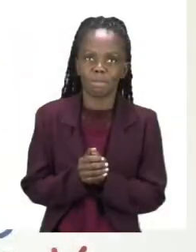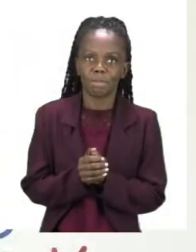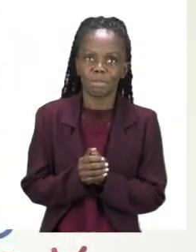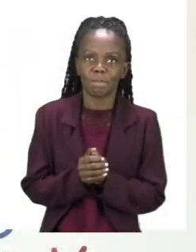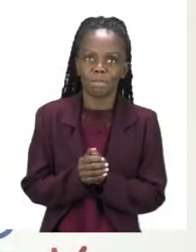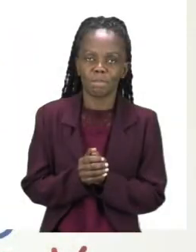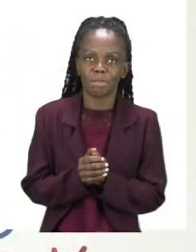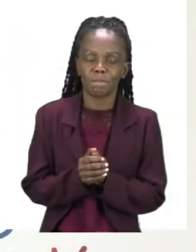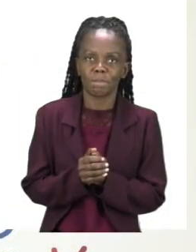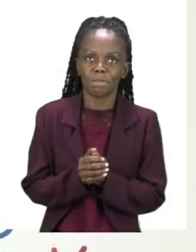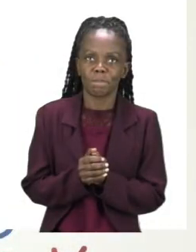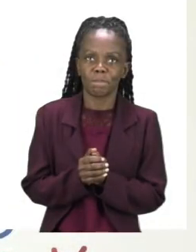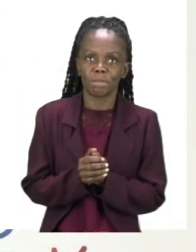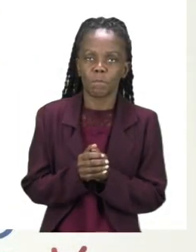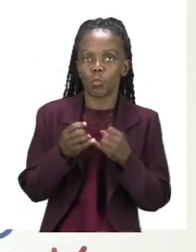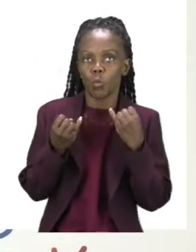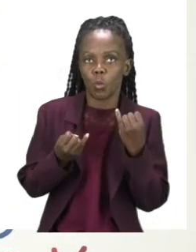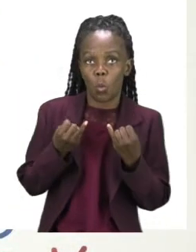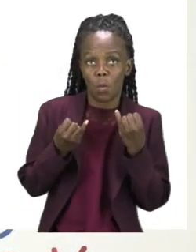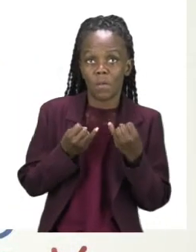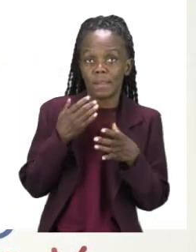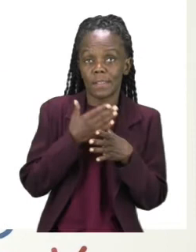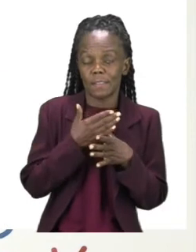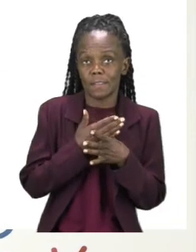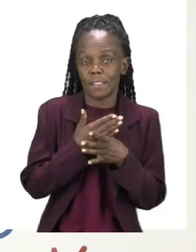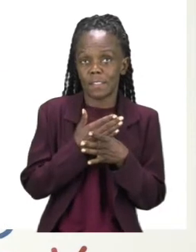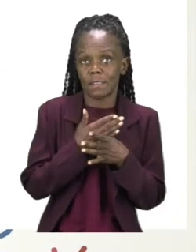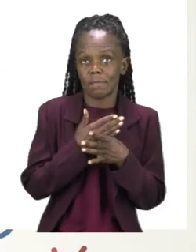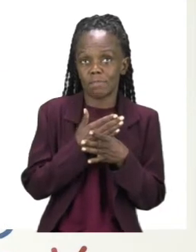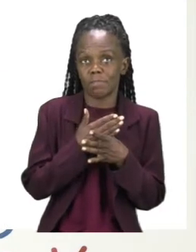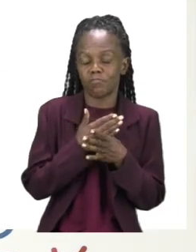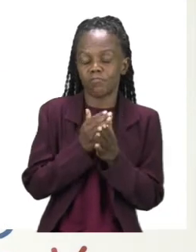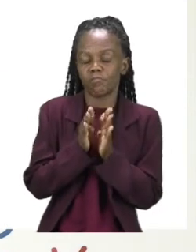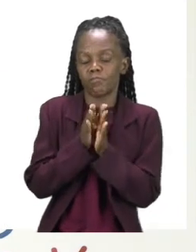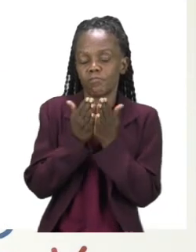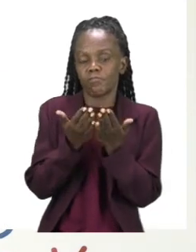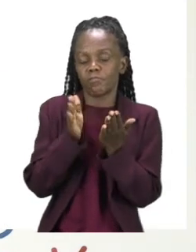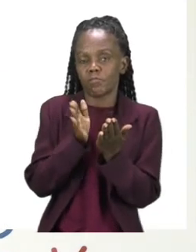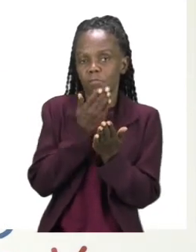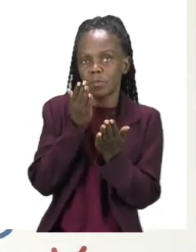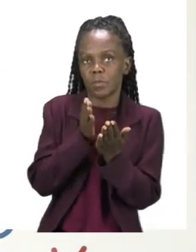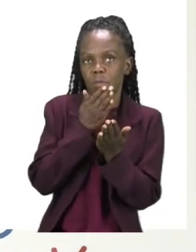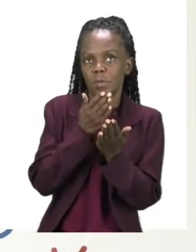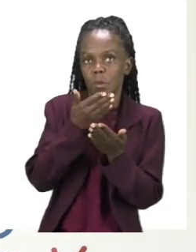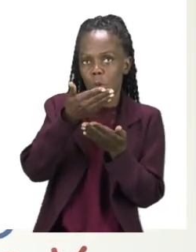For our next fun exercise, everyone, please let us turn to page